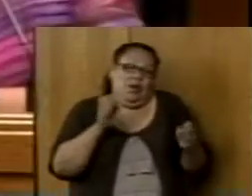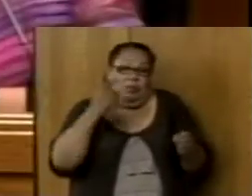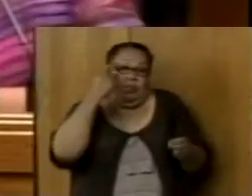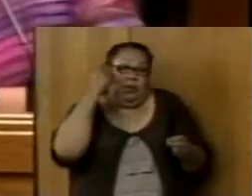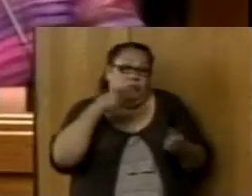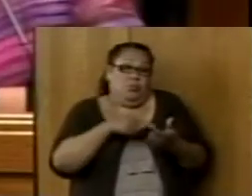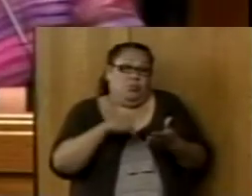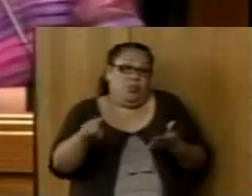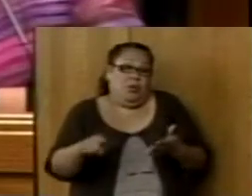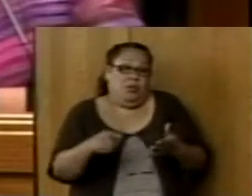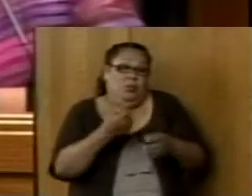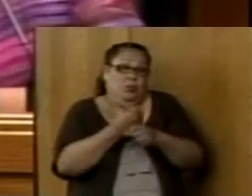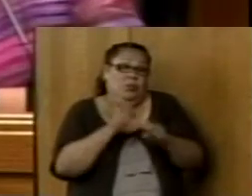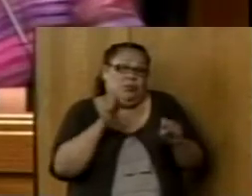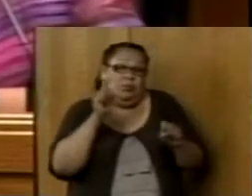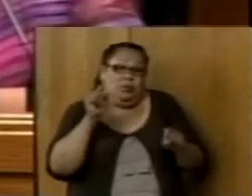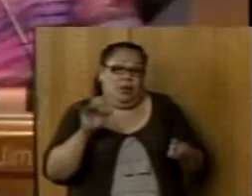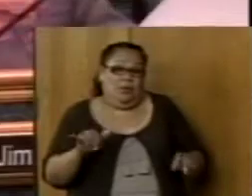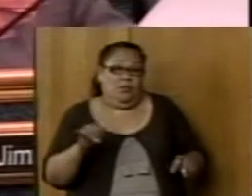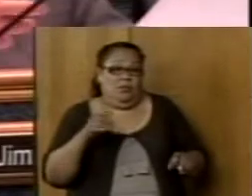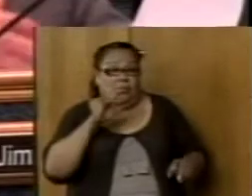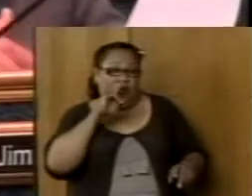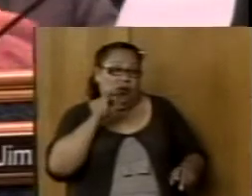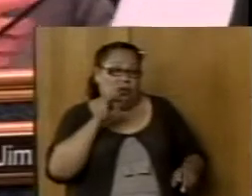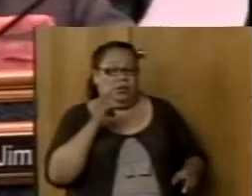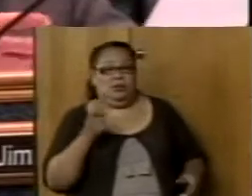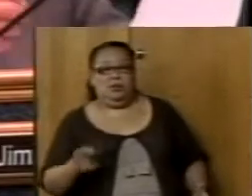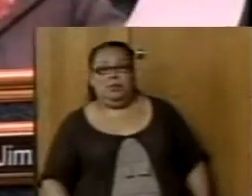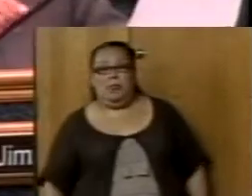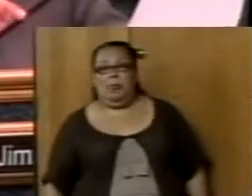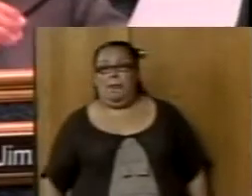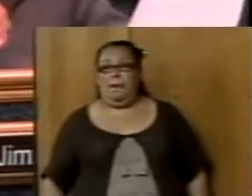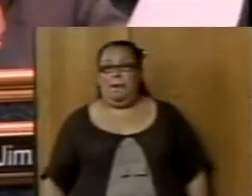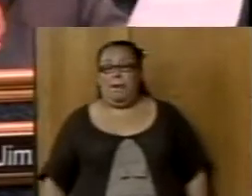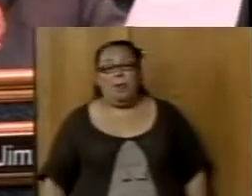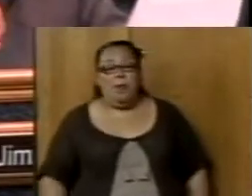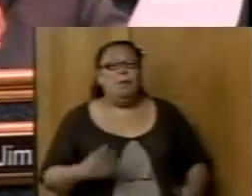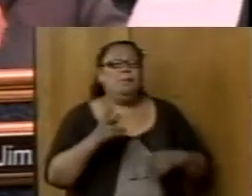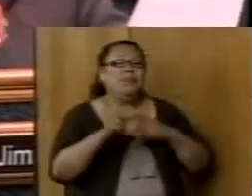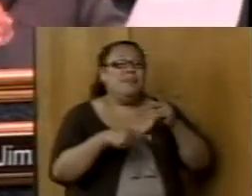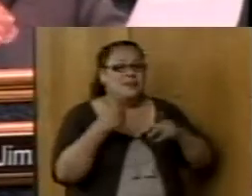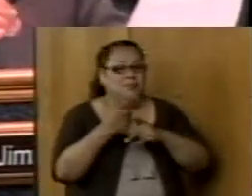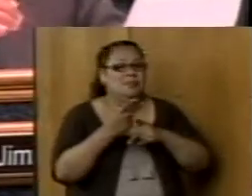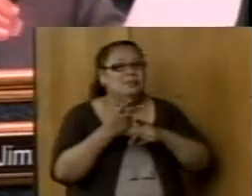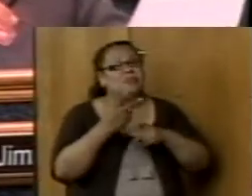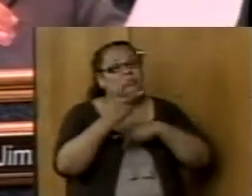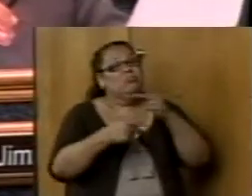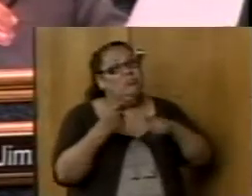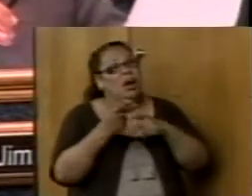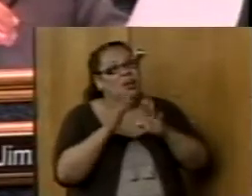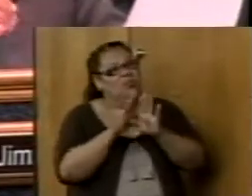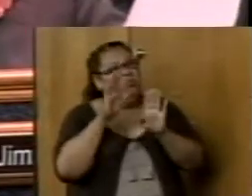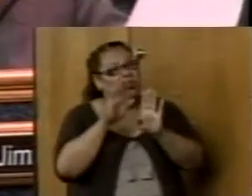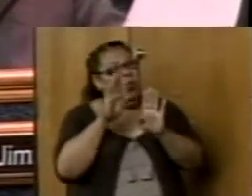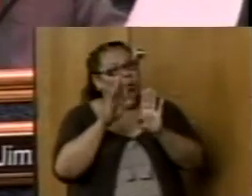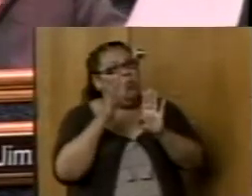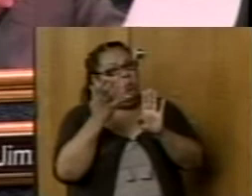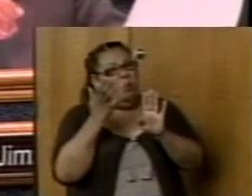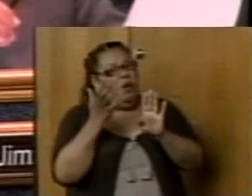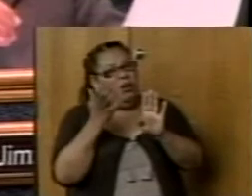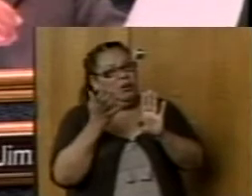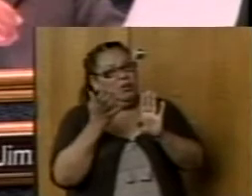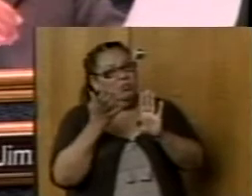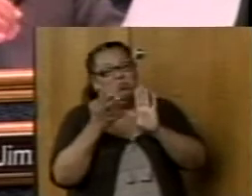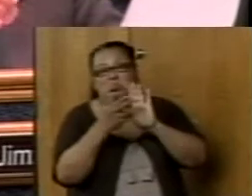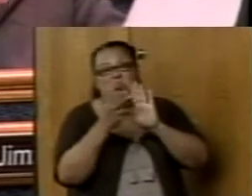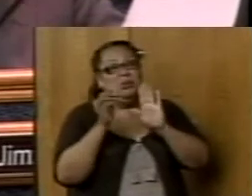paid for it, because we're looking at safety yeah, for our kids. Basically, especially that's the lab. kind of door that we did want. So for some reason it didn't